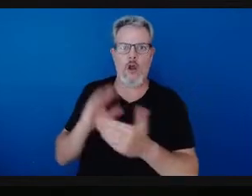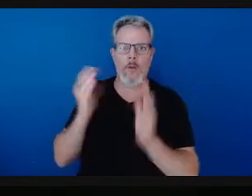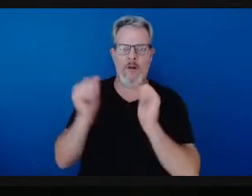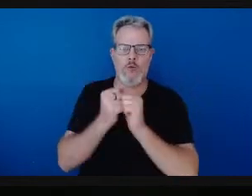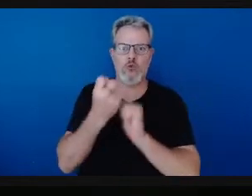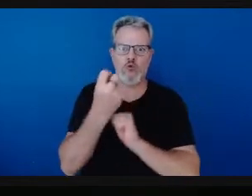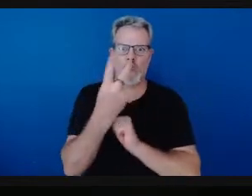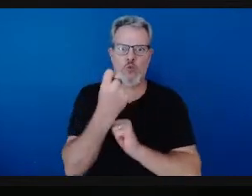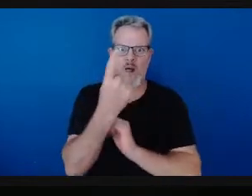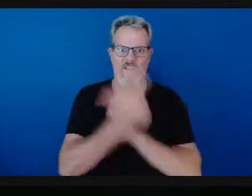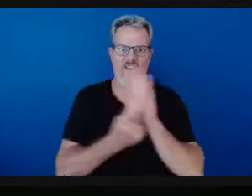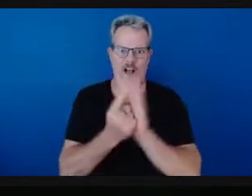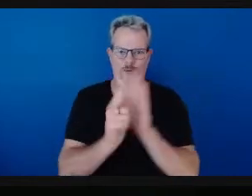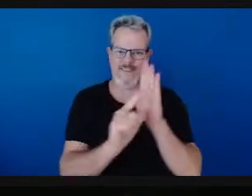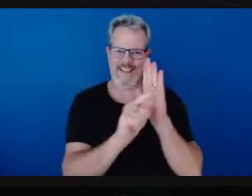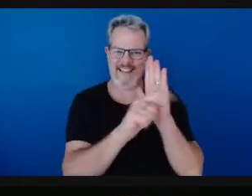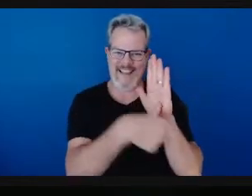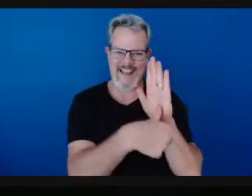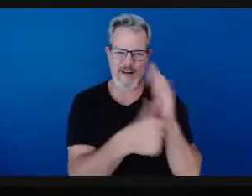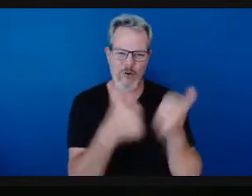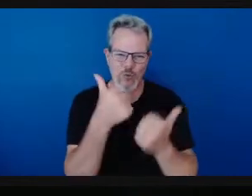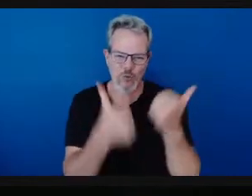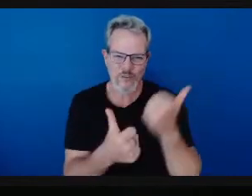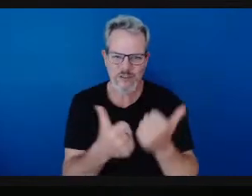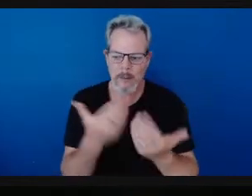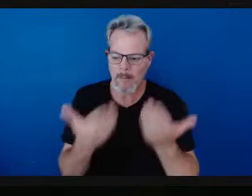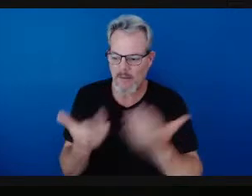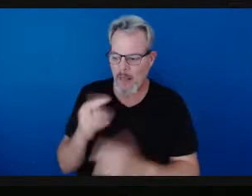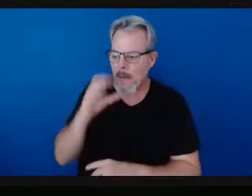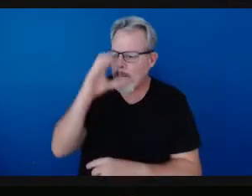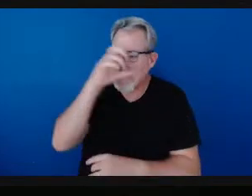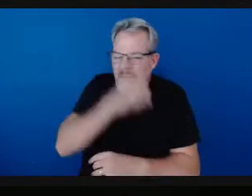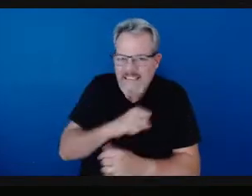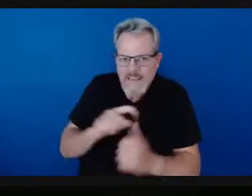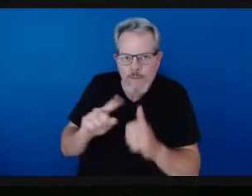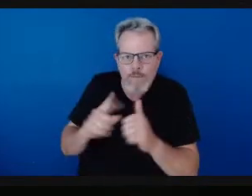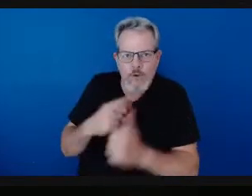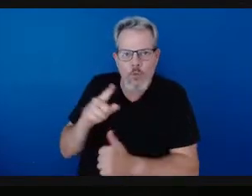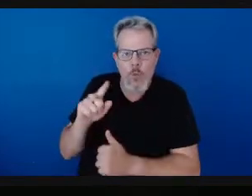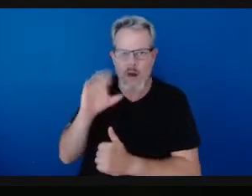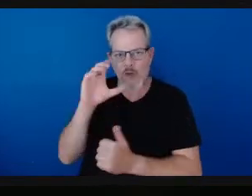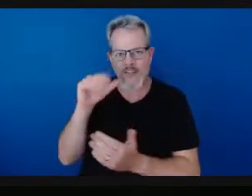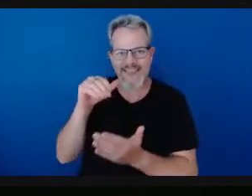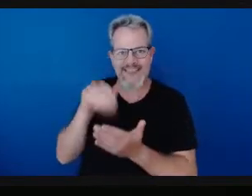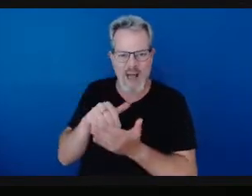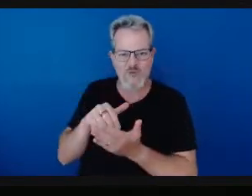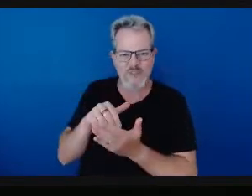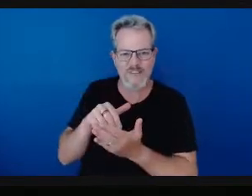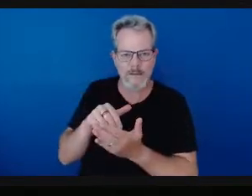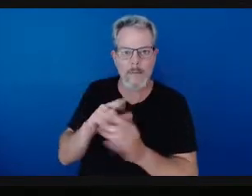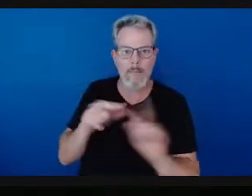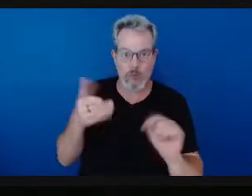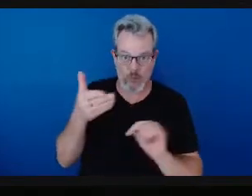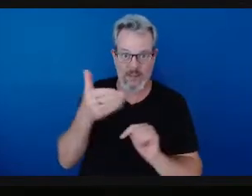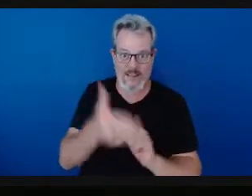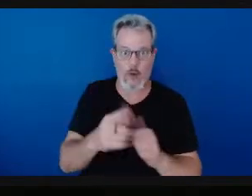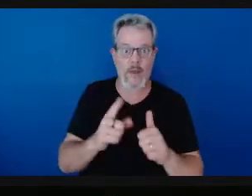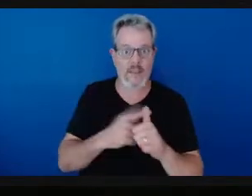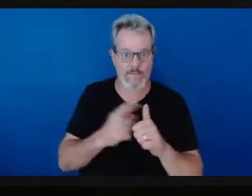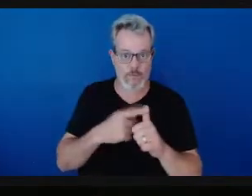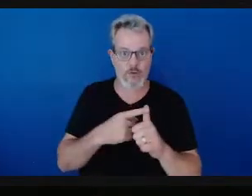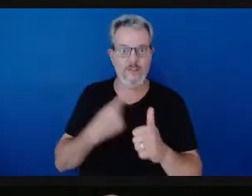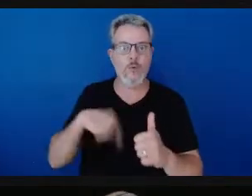something along those lines, where they just missed that 100,000 on the previous eruptions, but it was there in the initial stages, but they caught it this